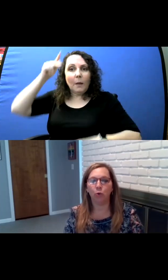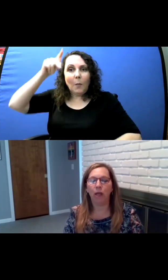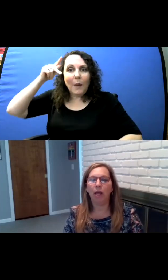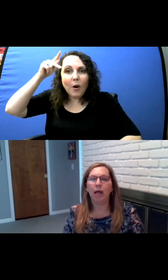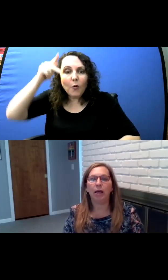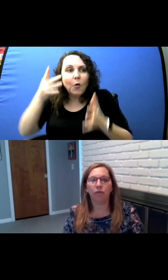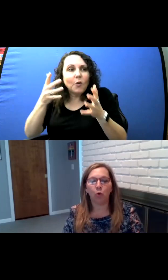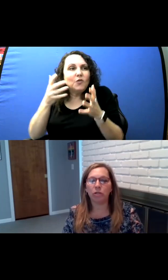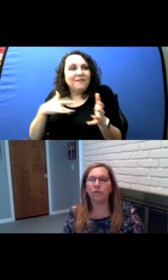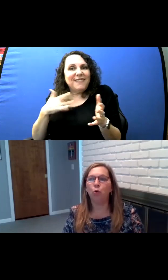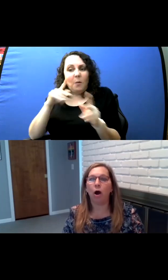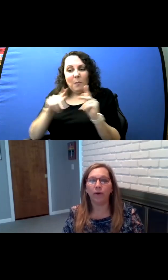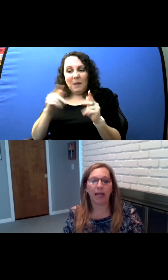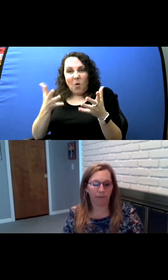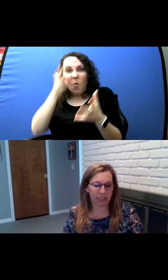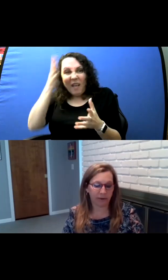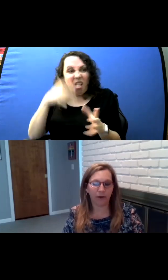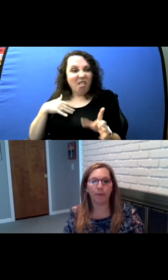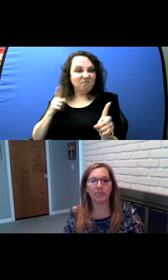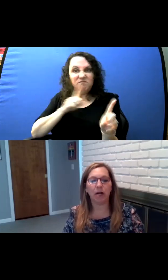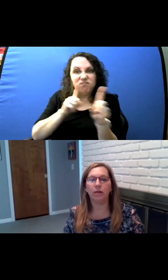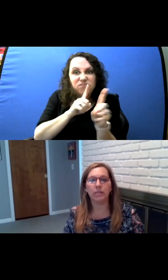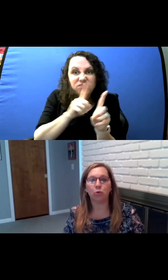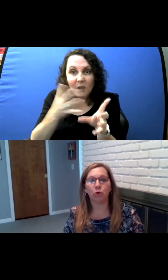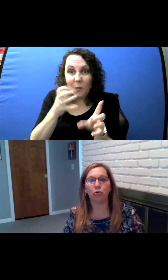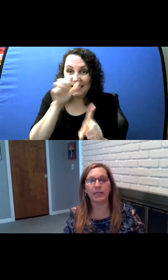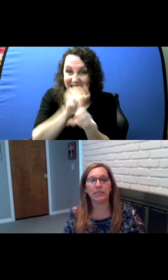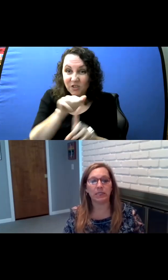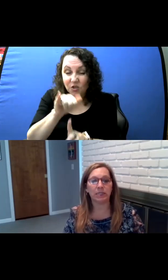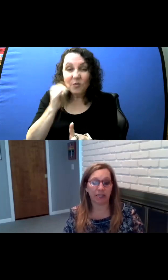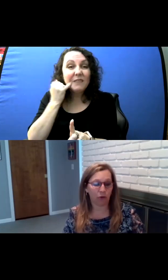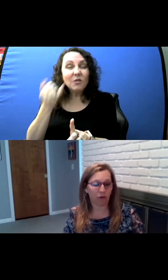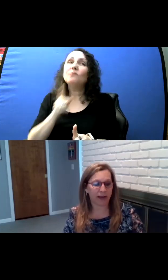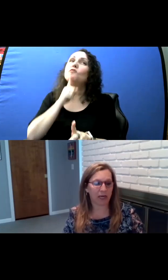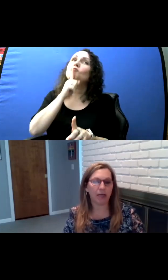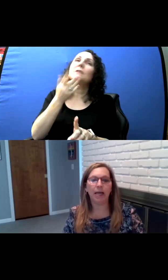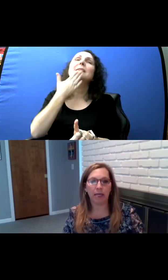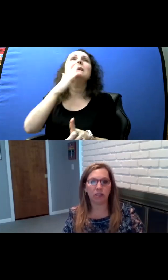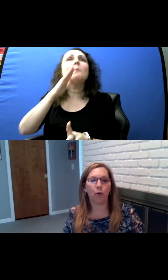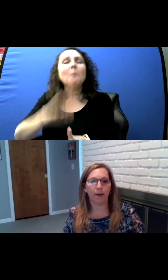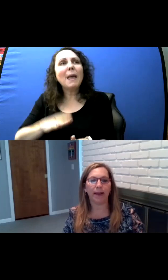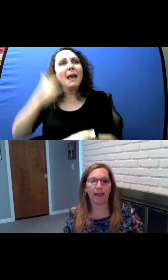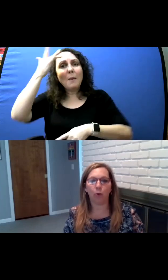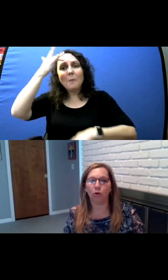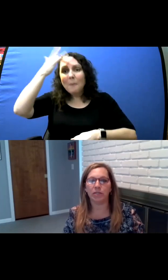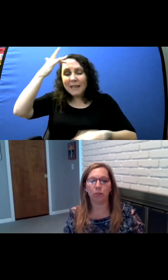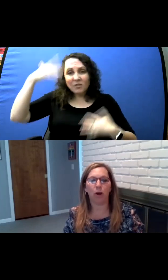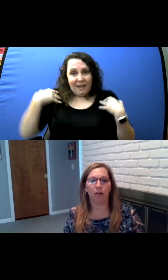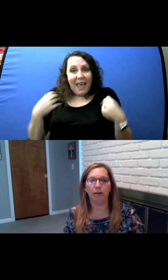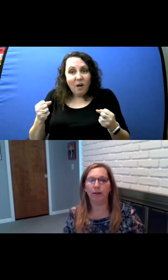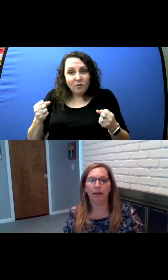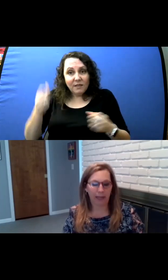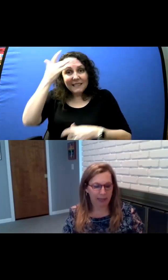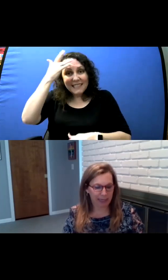get you. And of course, if you already have a severe mental health disorder like schizophrenia, it's going to make that worse as